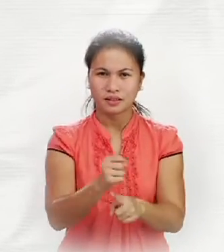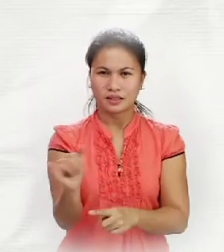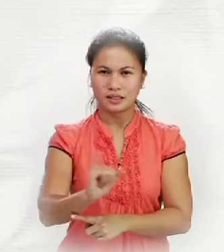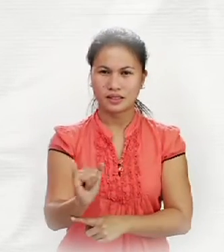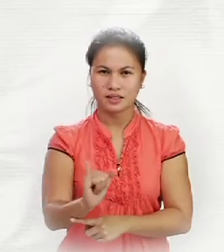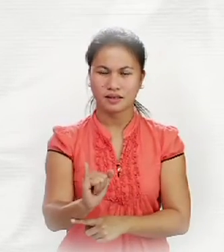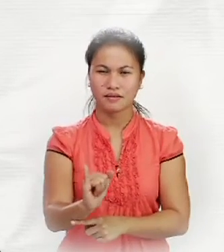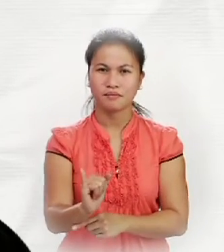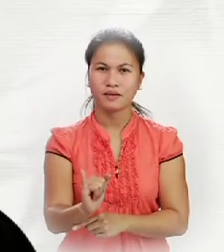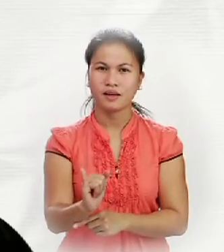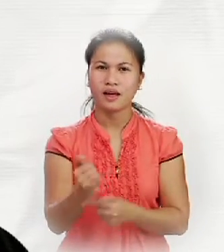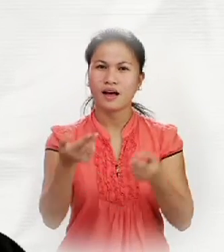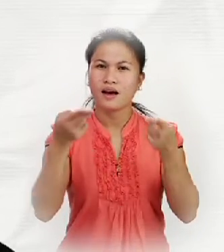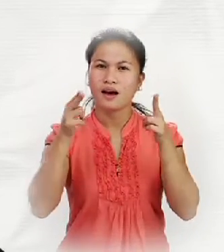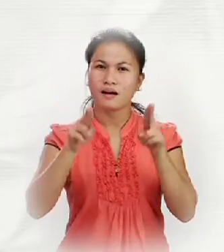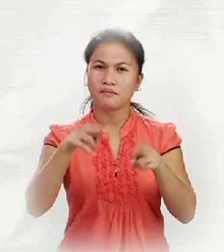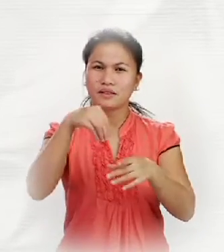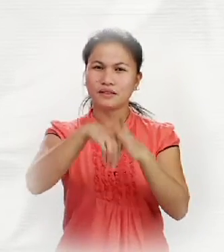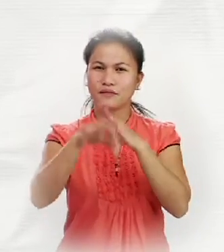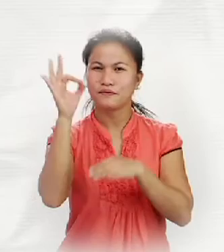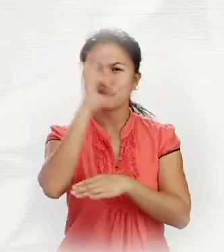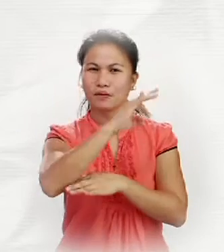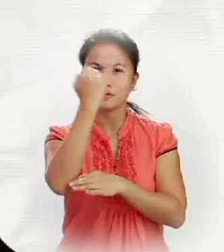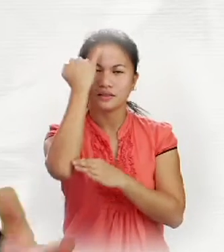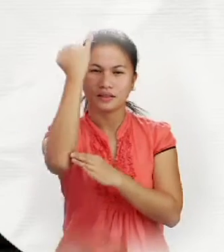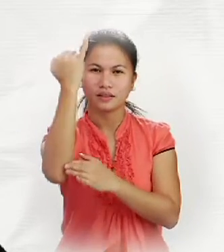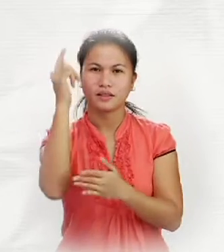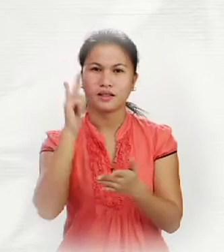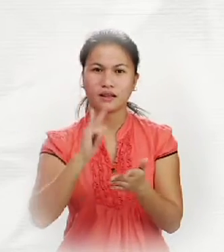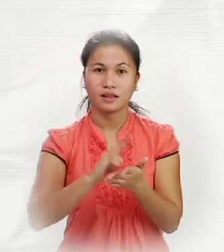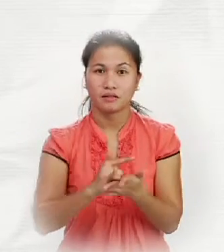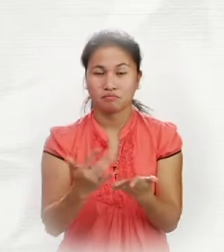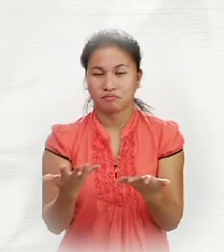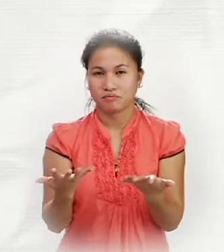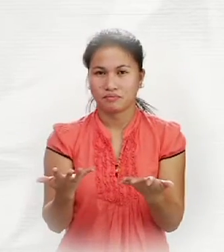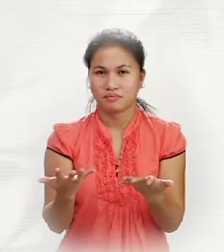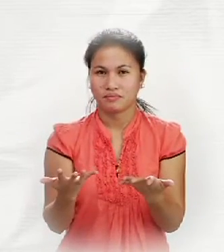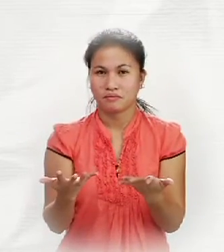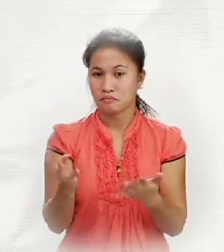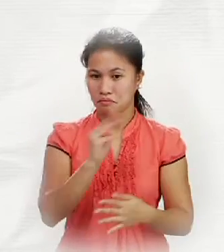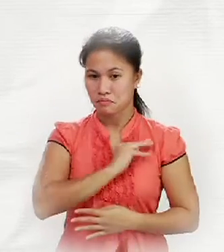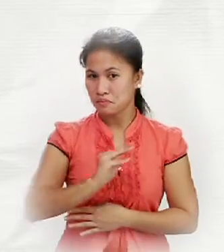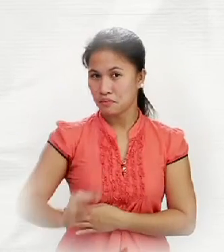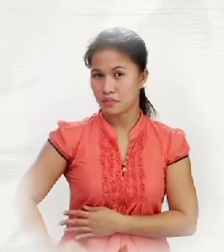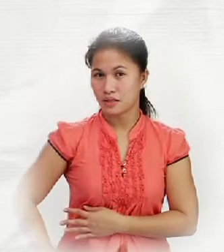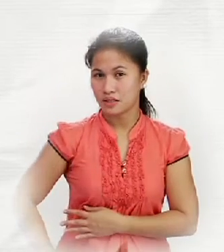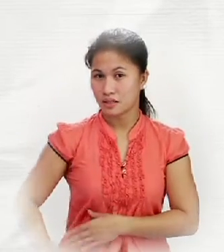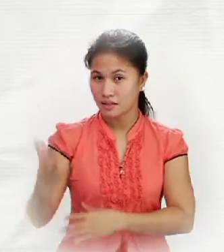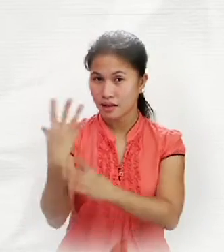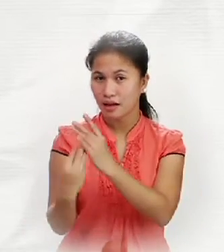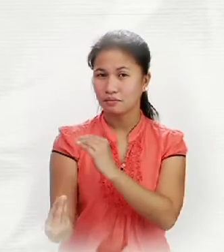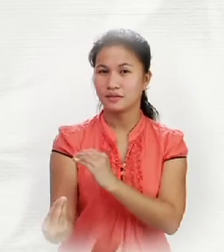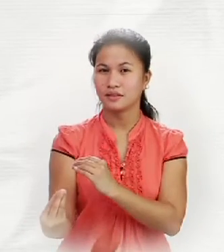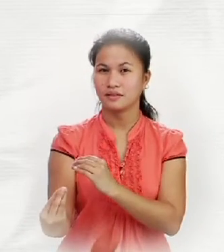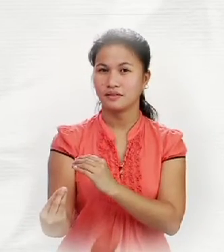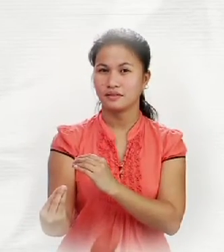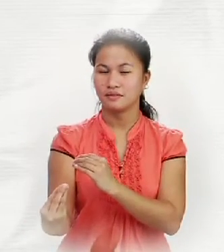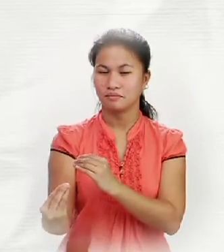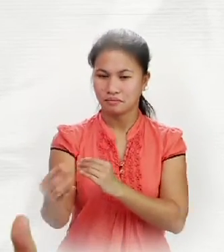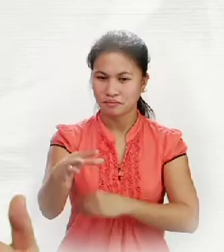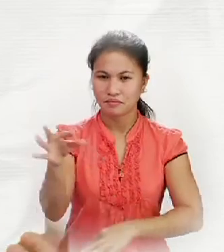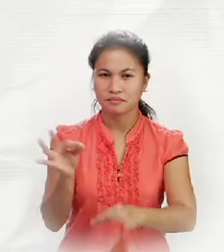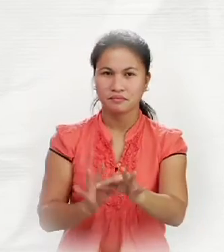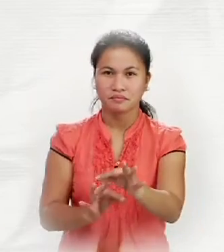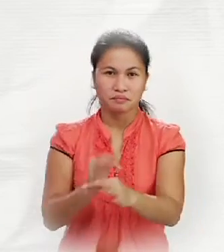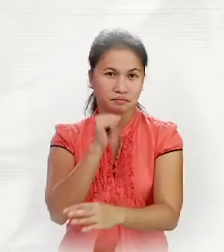of the false idea that anyway, the master is absent.